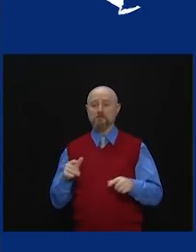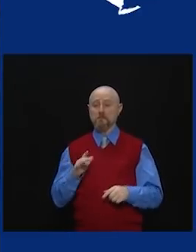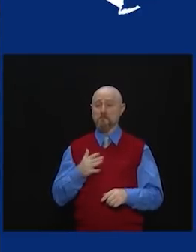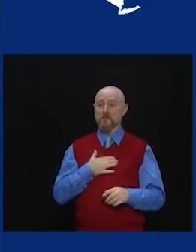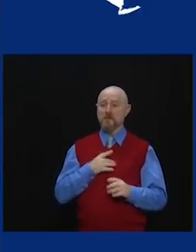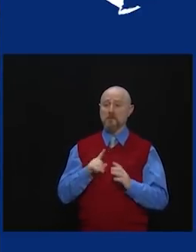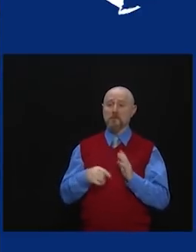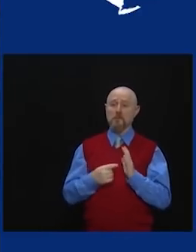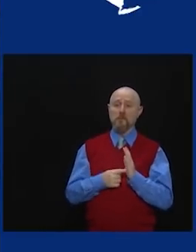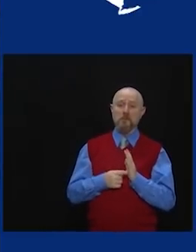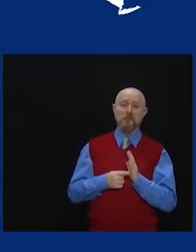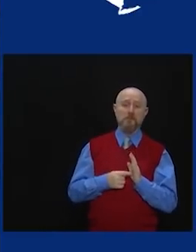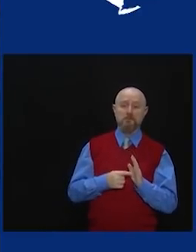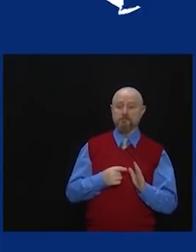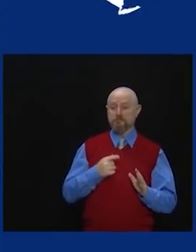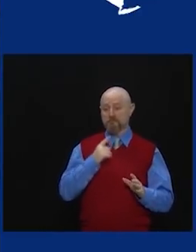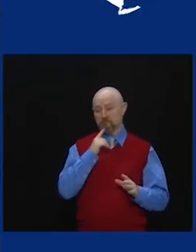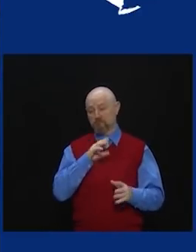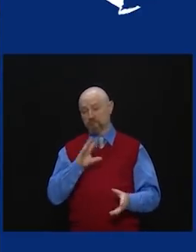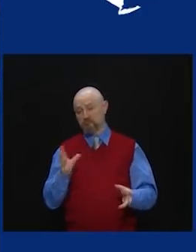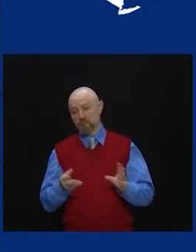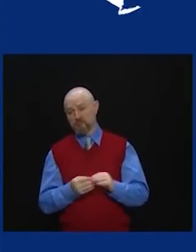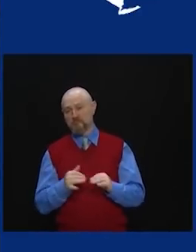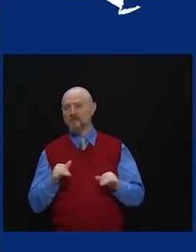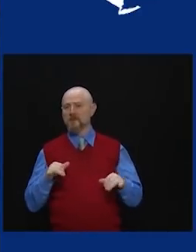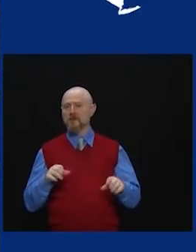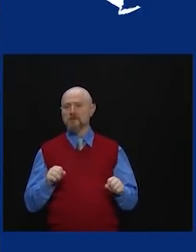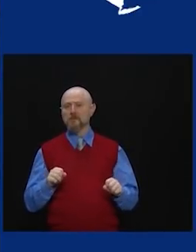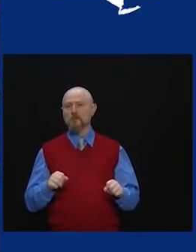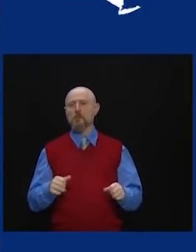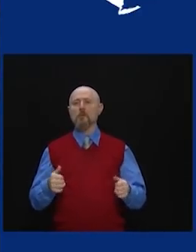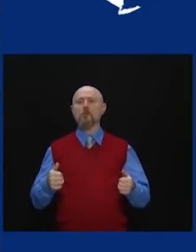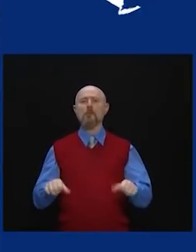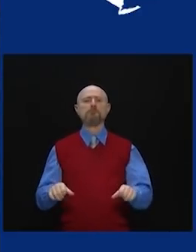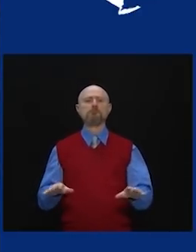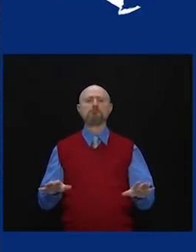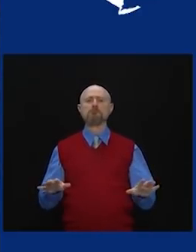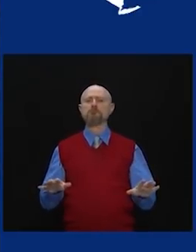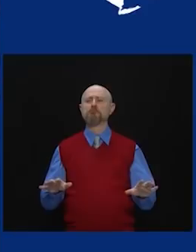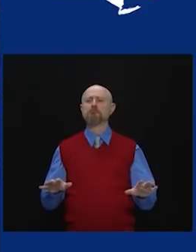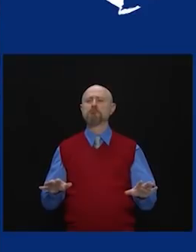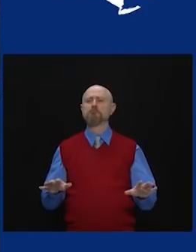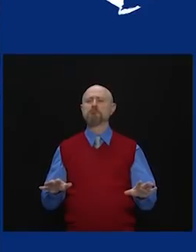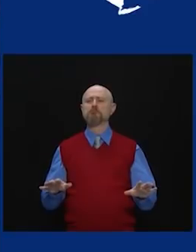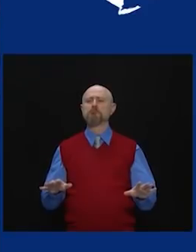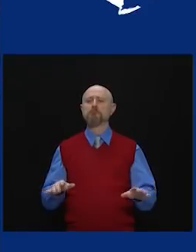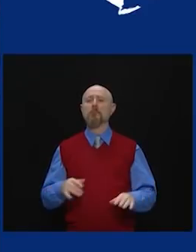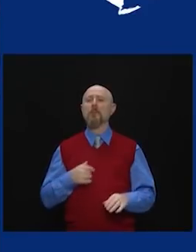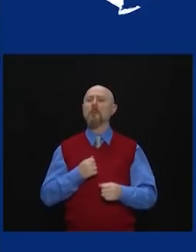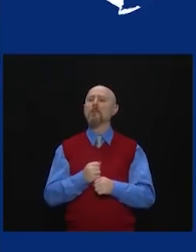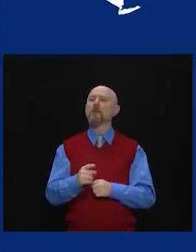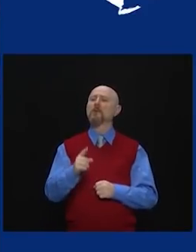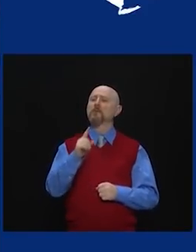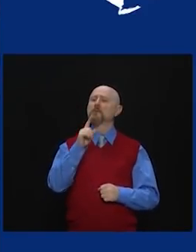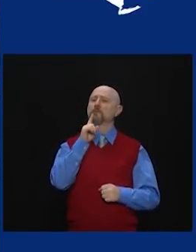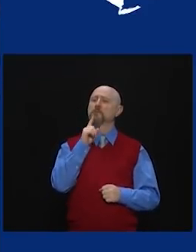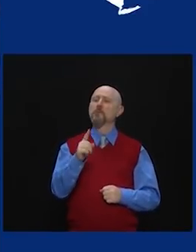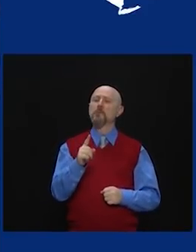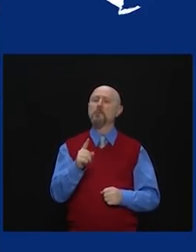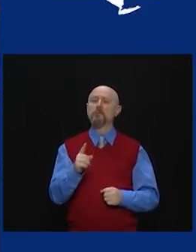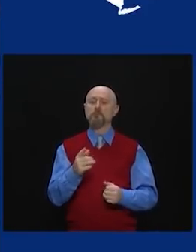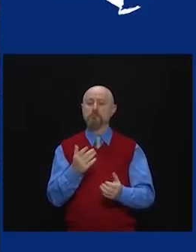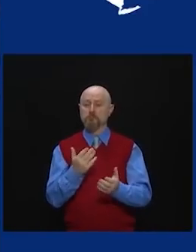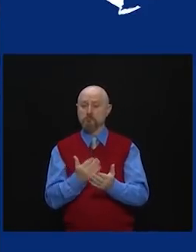package. My objective is to make sure that we get to a place where there's certainty so people know the lines they're running